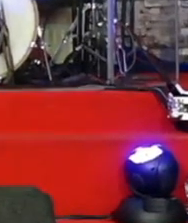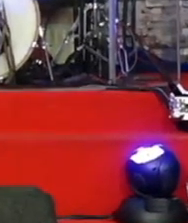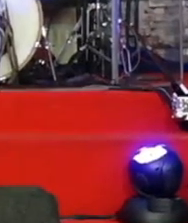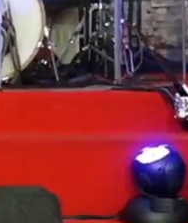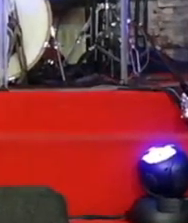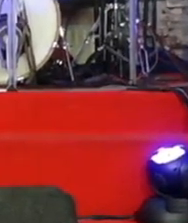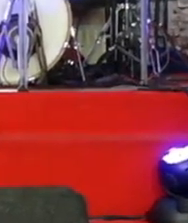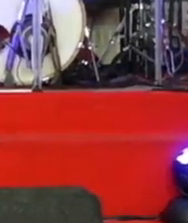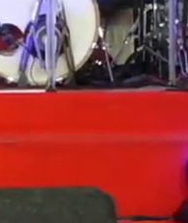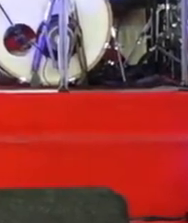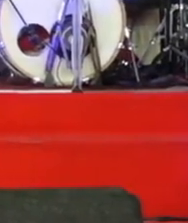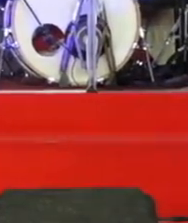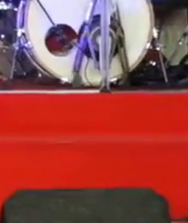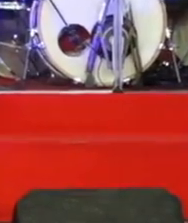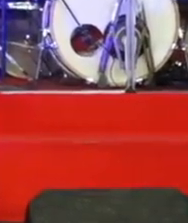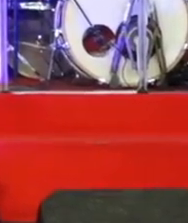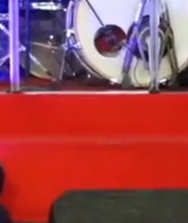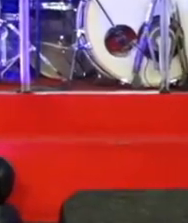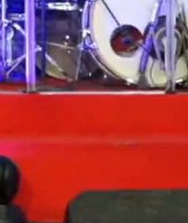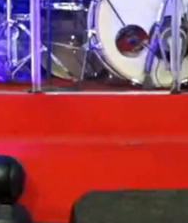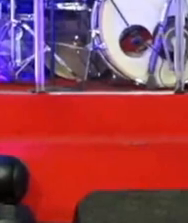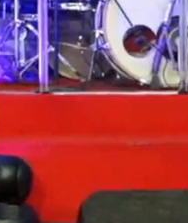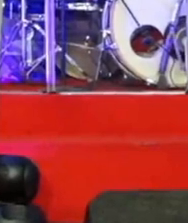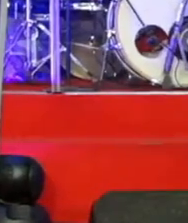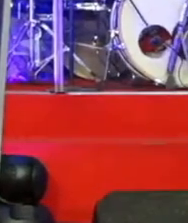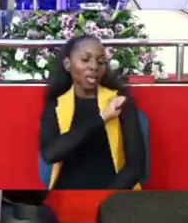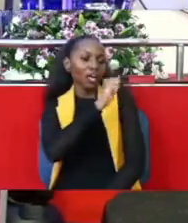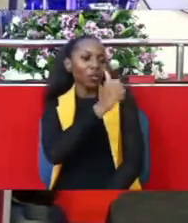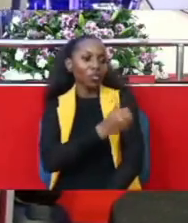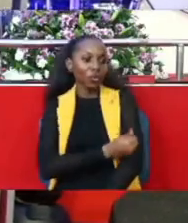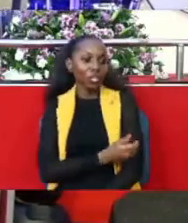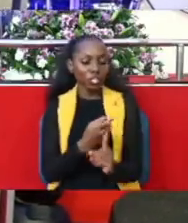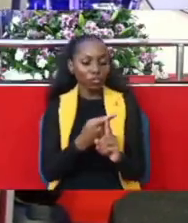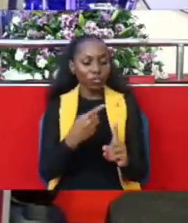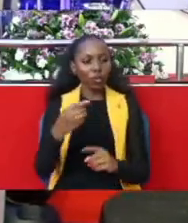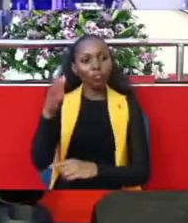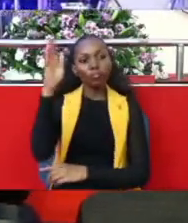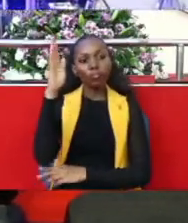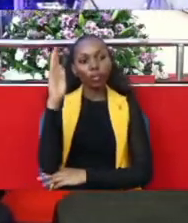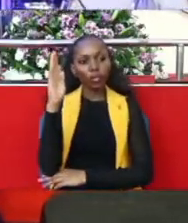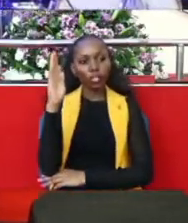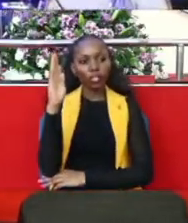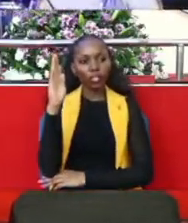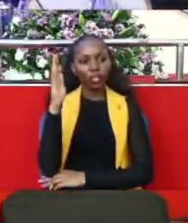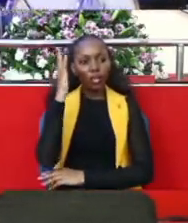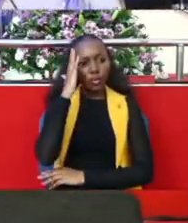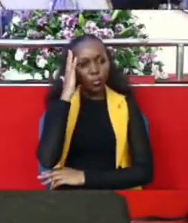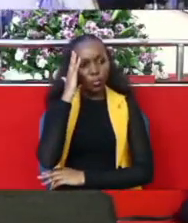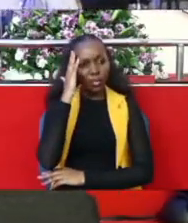in authority without you feeling like you have been cursed or you are being followed by some